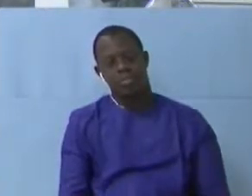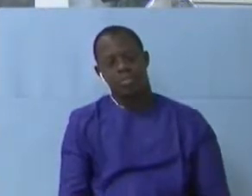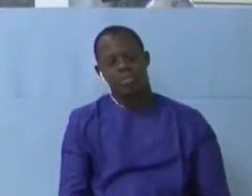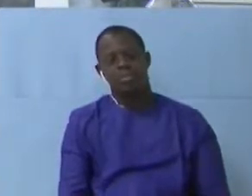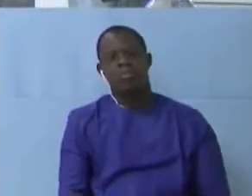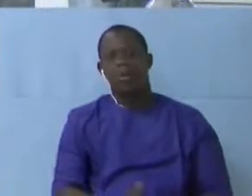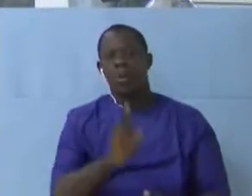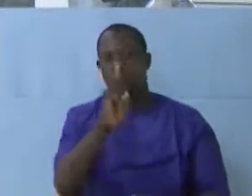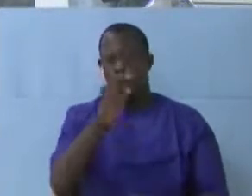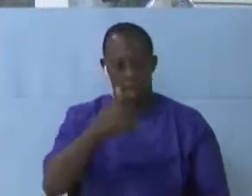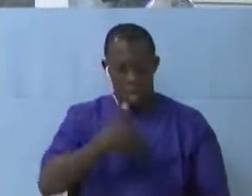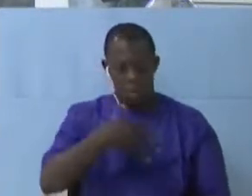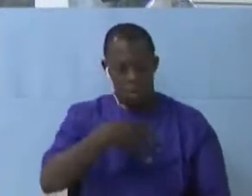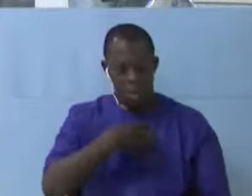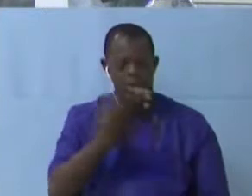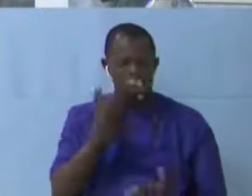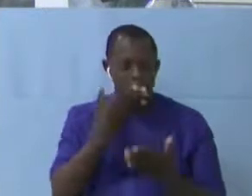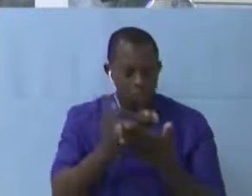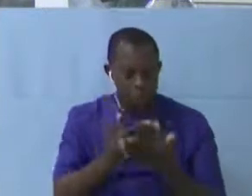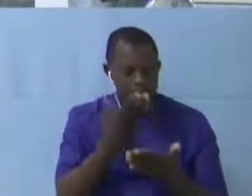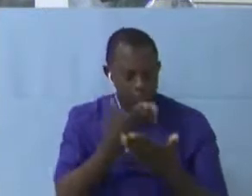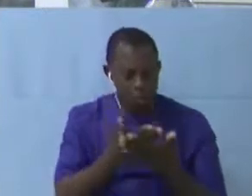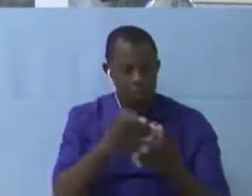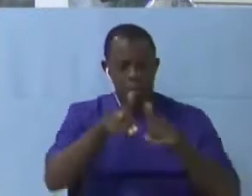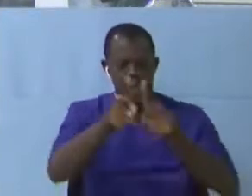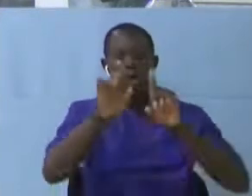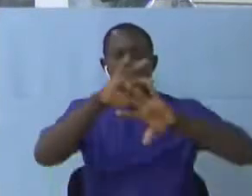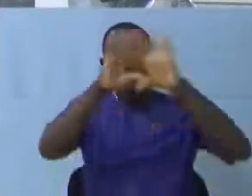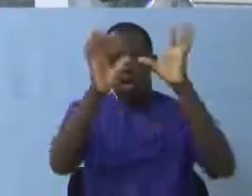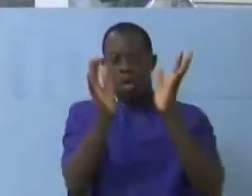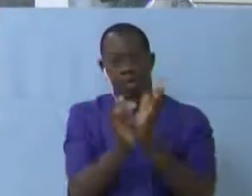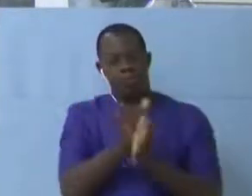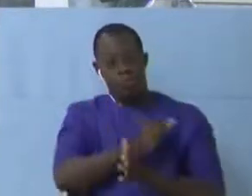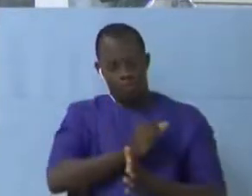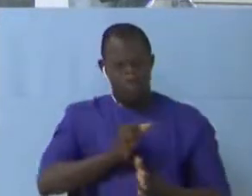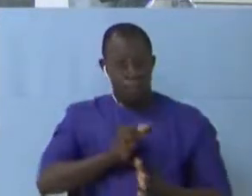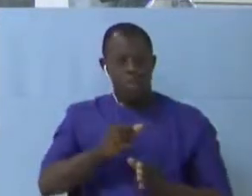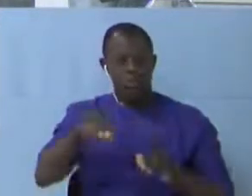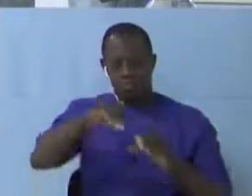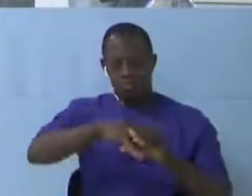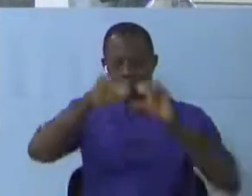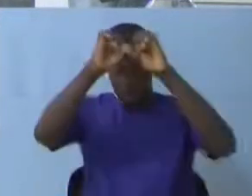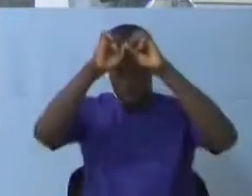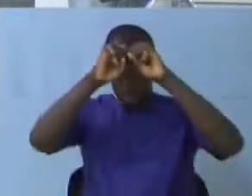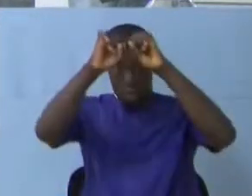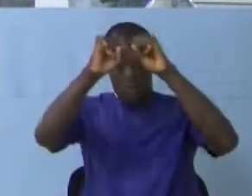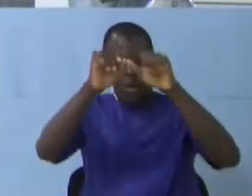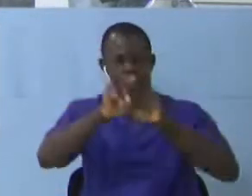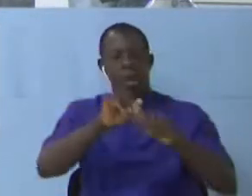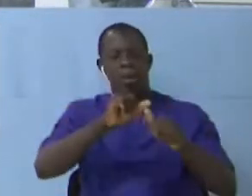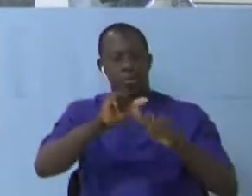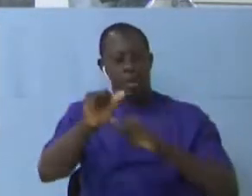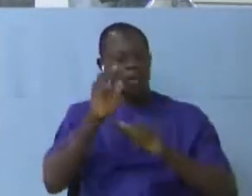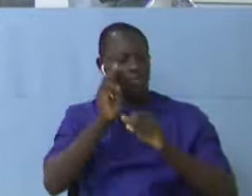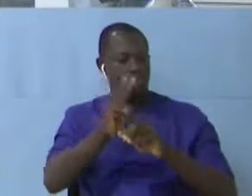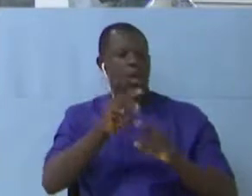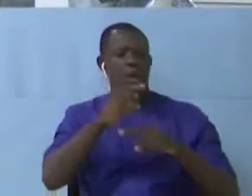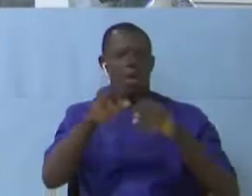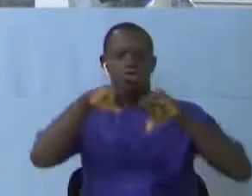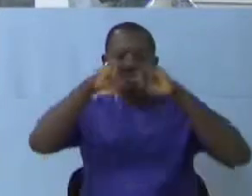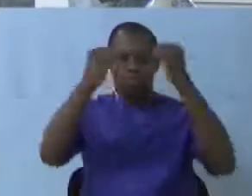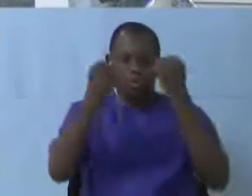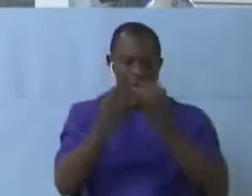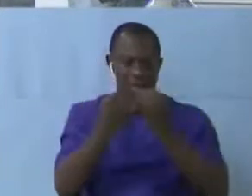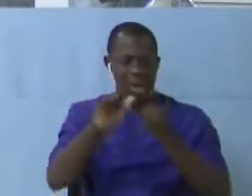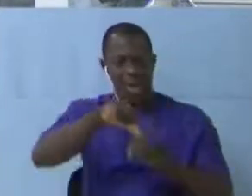plead with all of us, including the government, for us to start looking into social and economic justice. danaa sàkku nag si nit